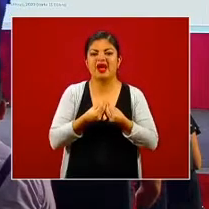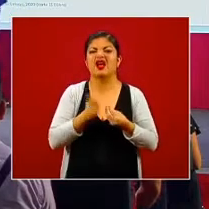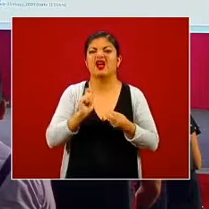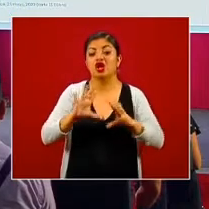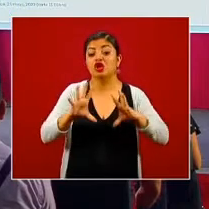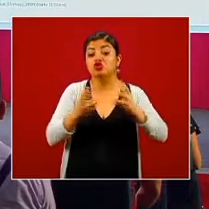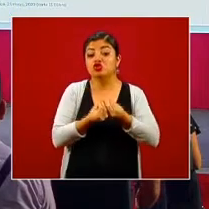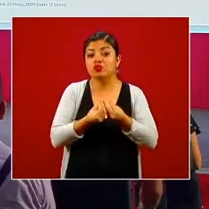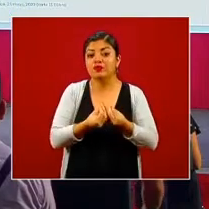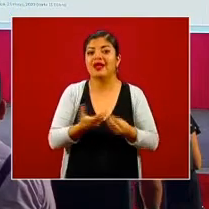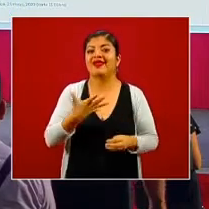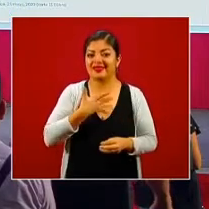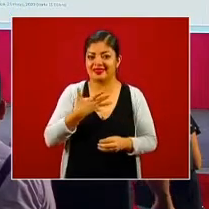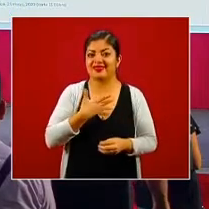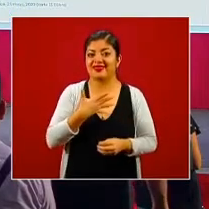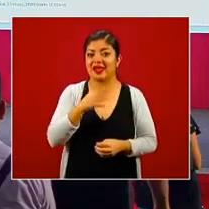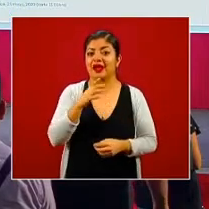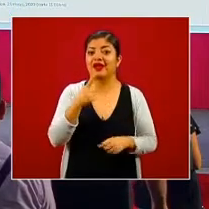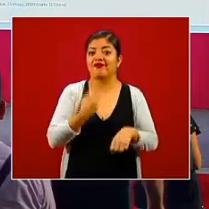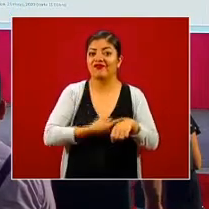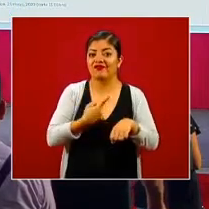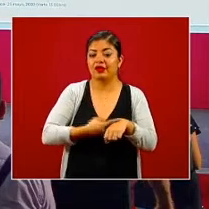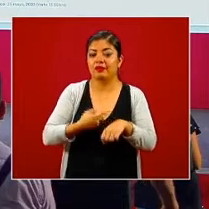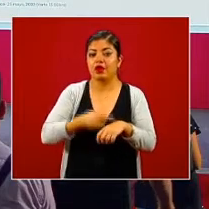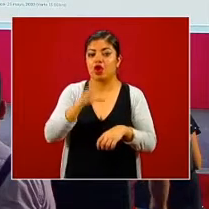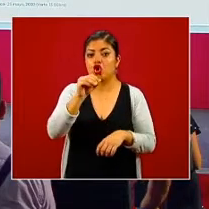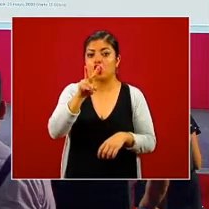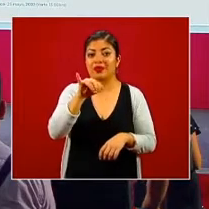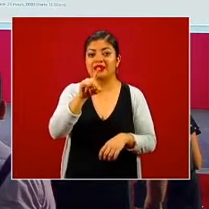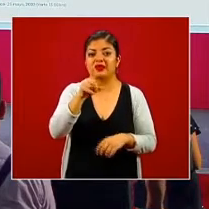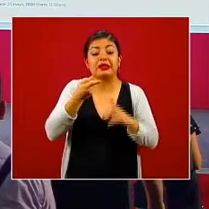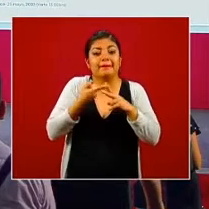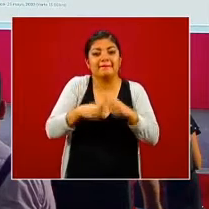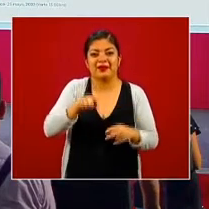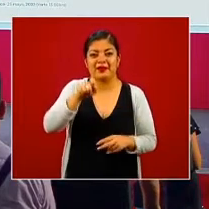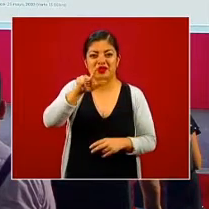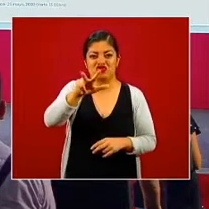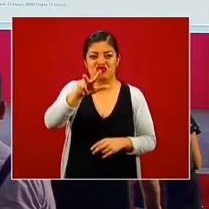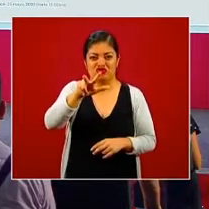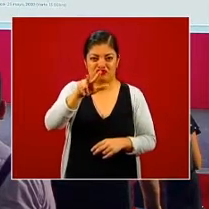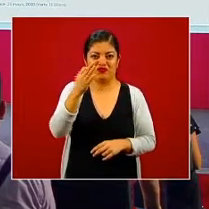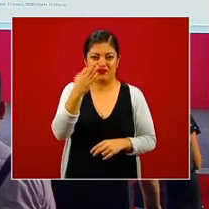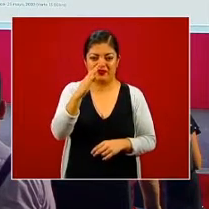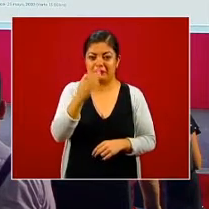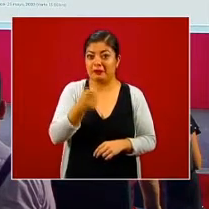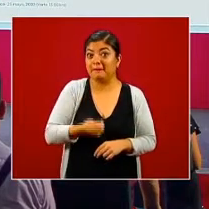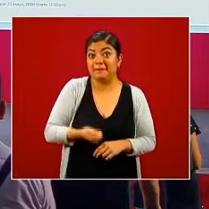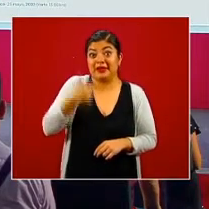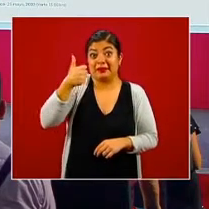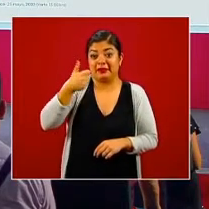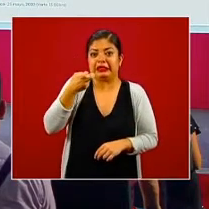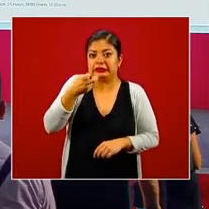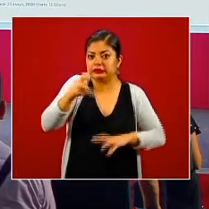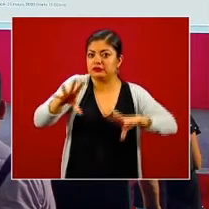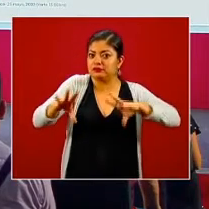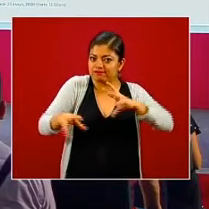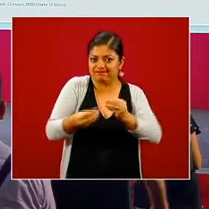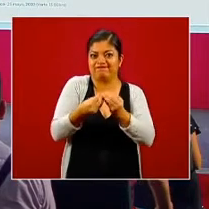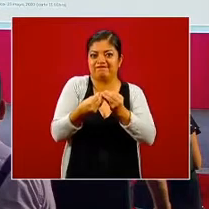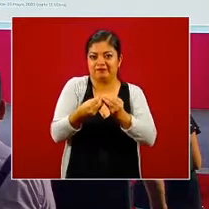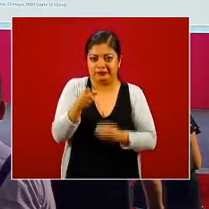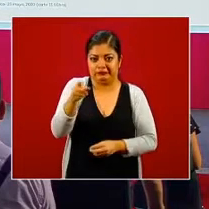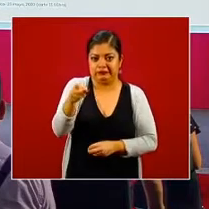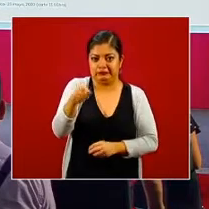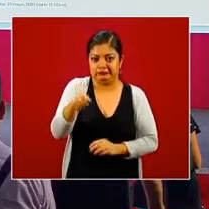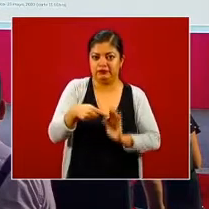night. This is the cumulative confirmed cases, the number of cumulative confirmed cases since February